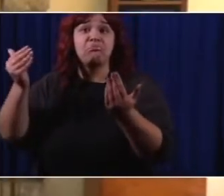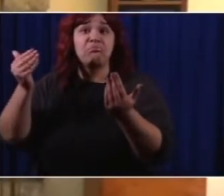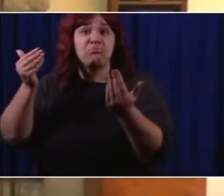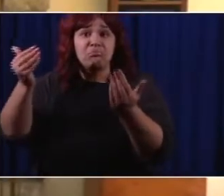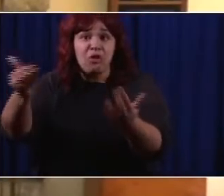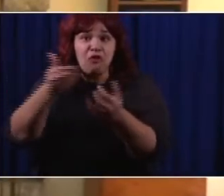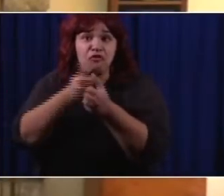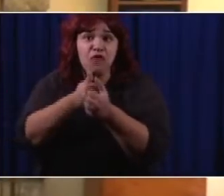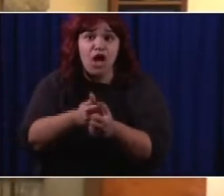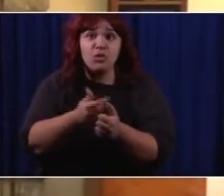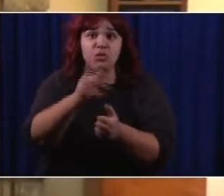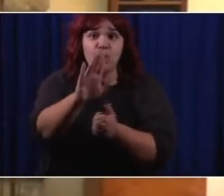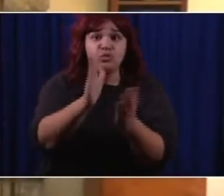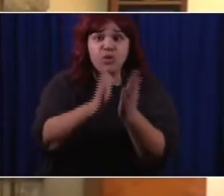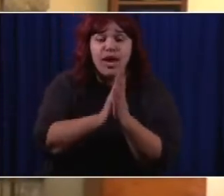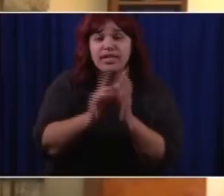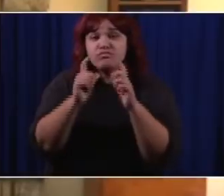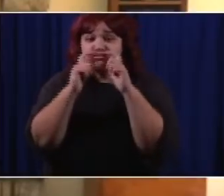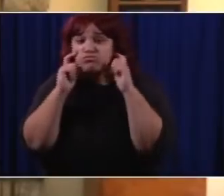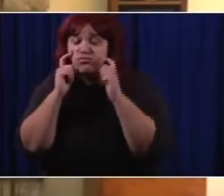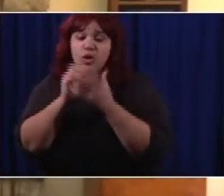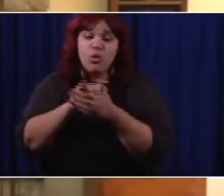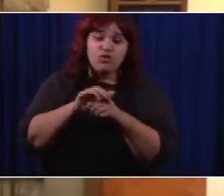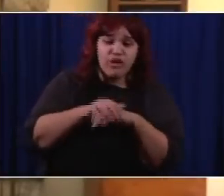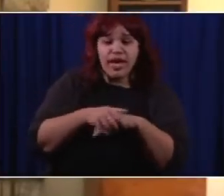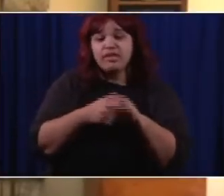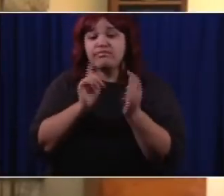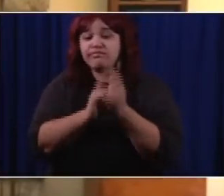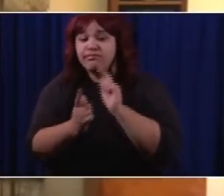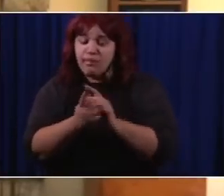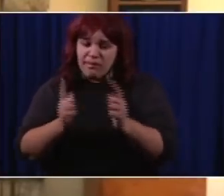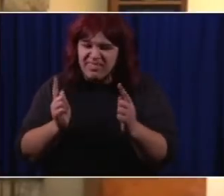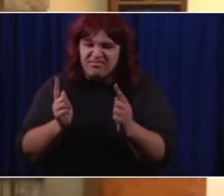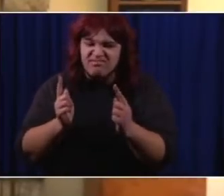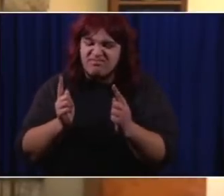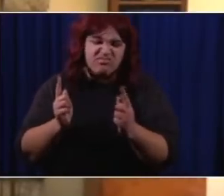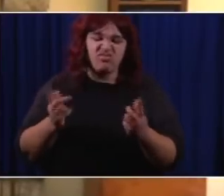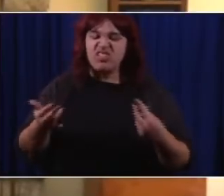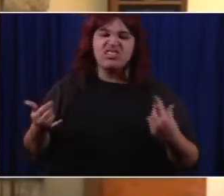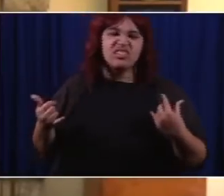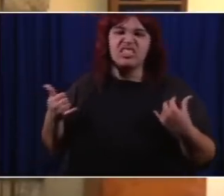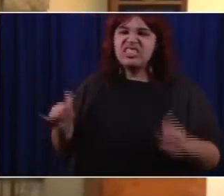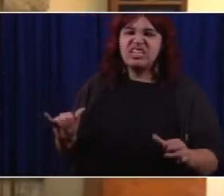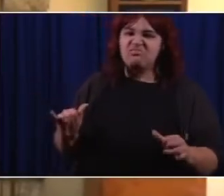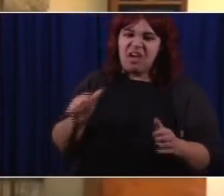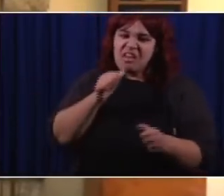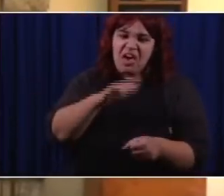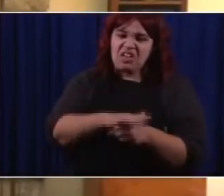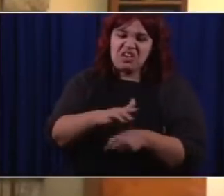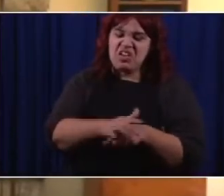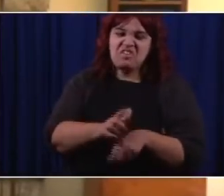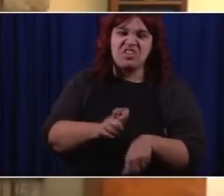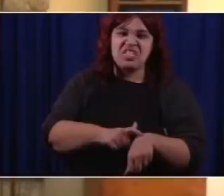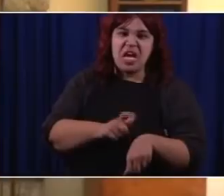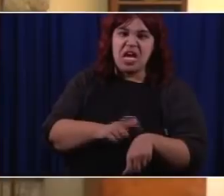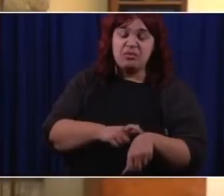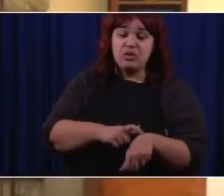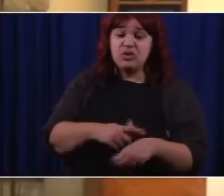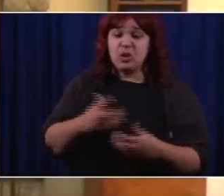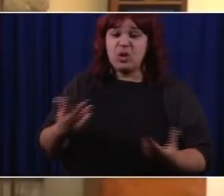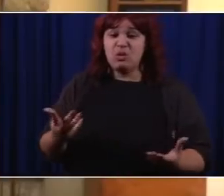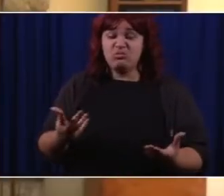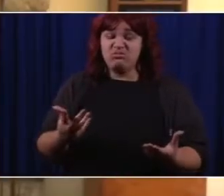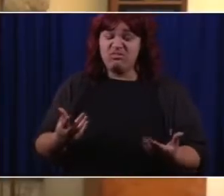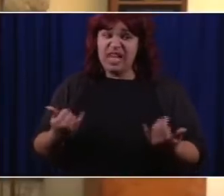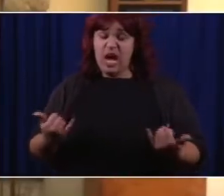that you've been asking them to do. So should Ohioans take your 1 week warning as a 1 week notice that businesses will start to close next week?